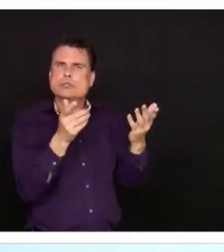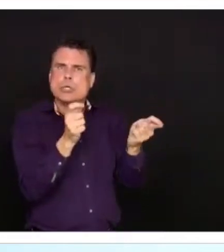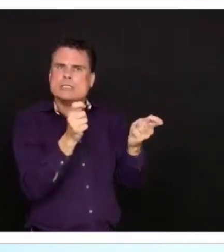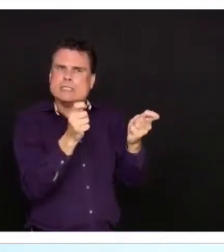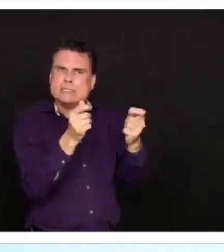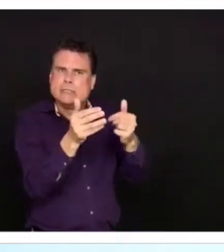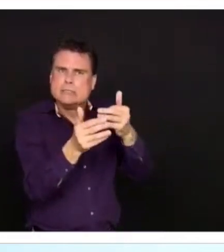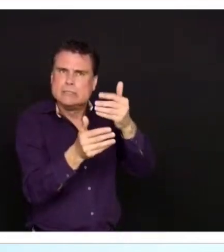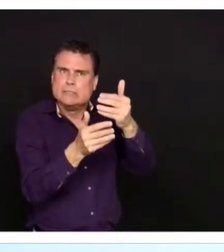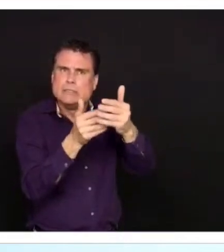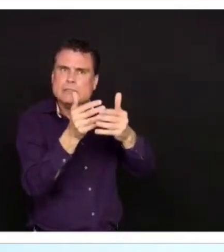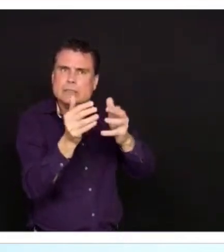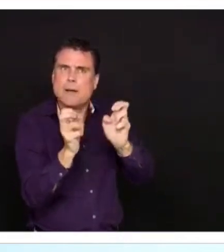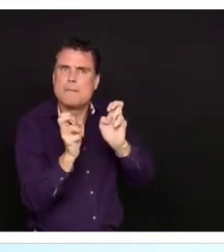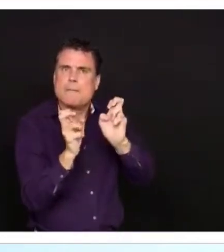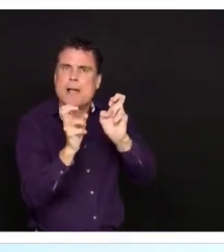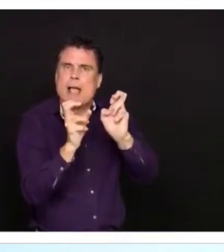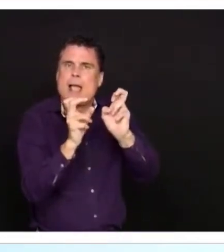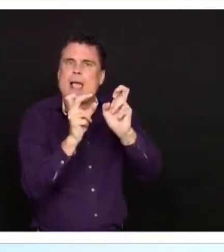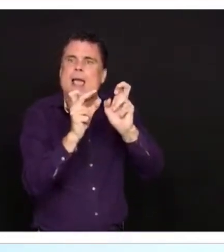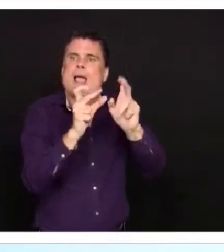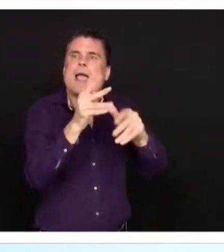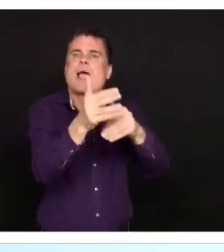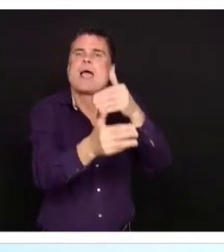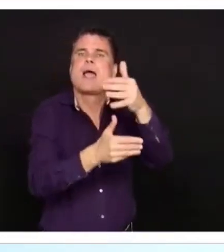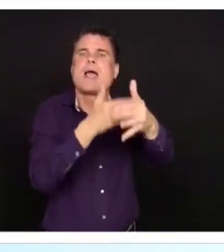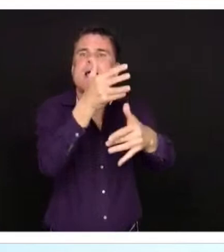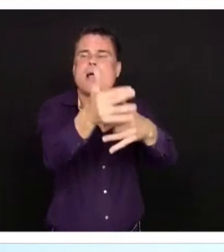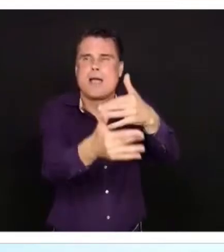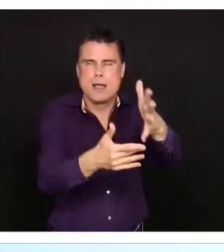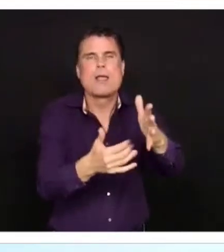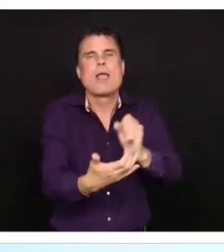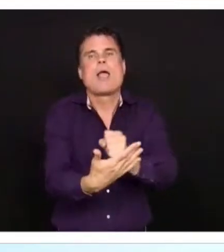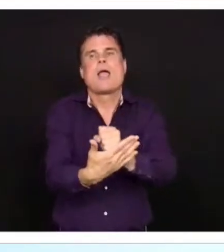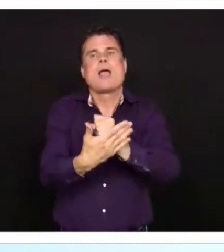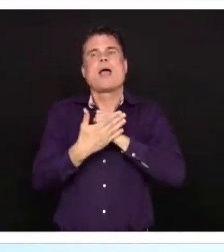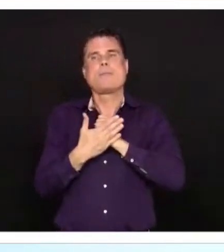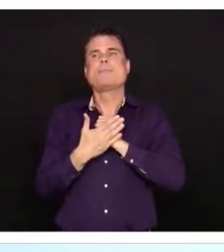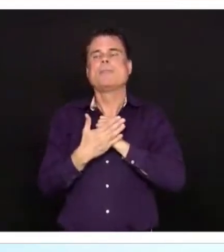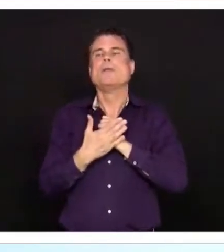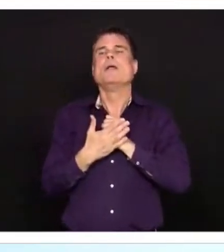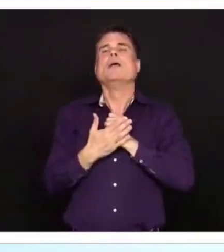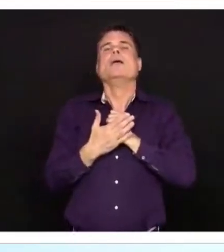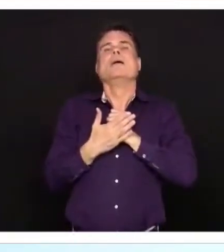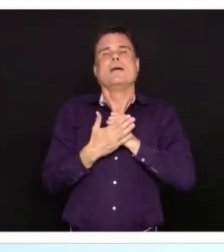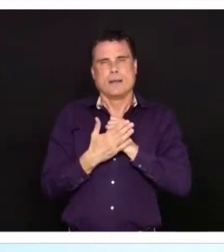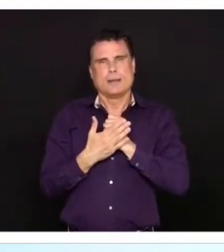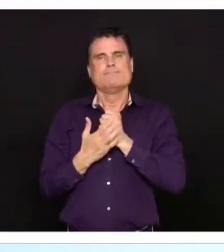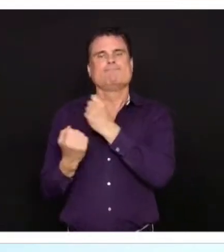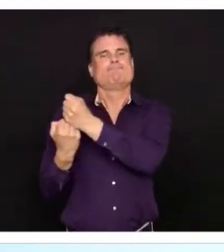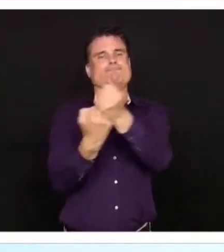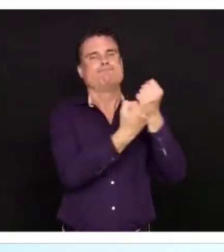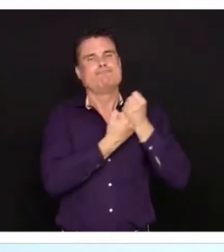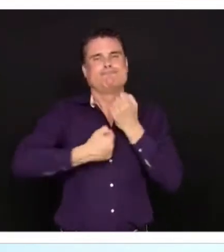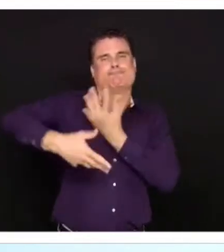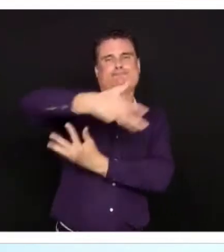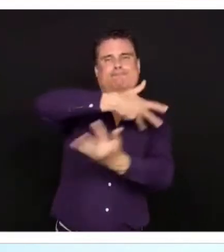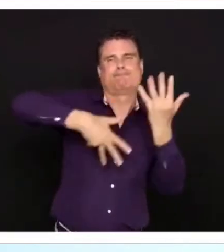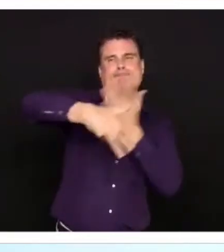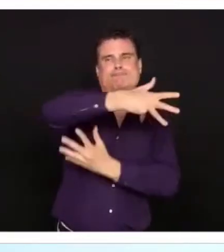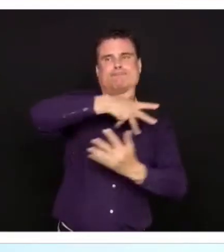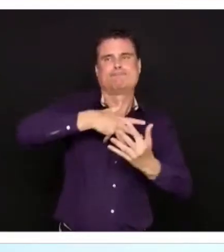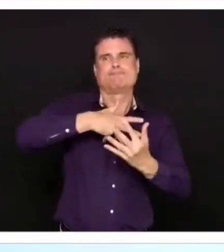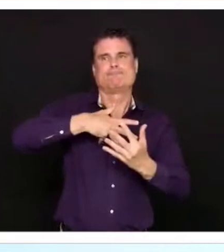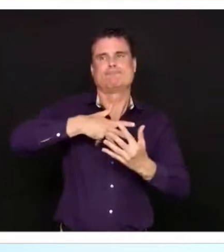human cost if we get it wrong. The situation is complex, and it is without precedent in our lifetimes,